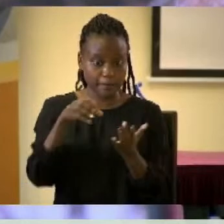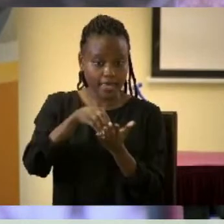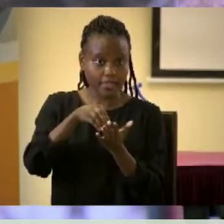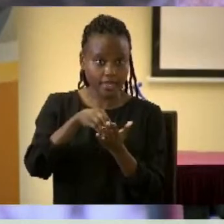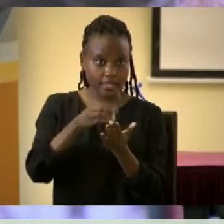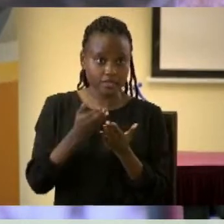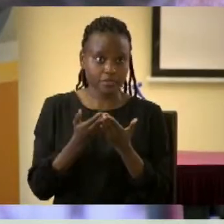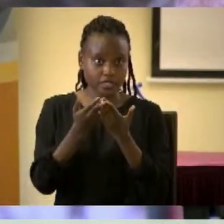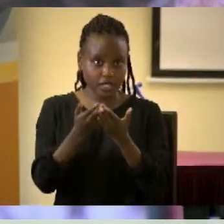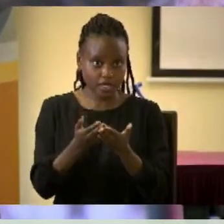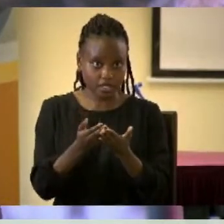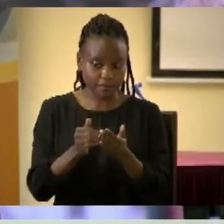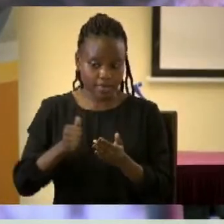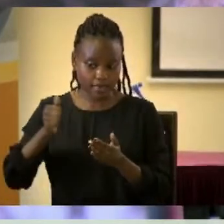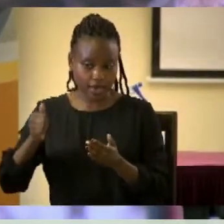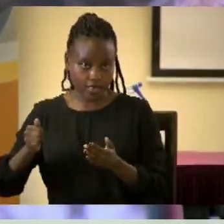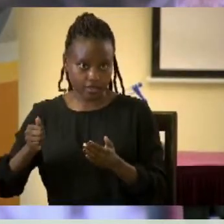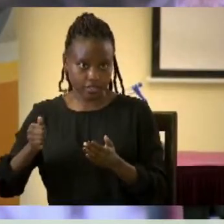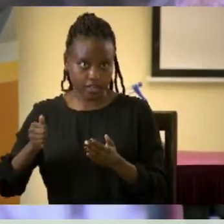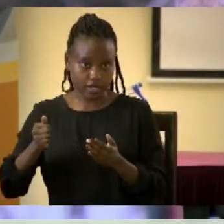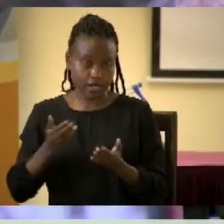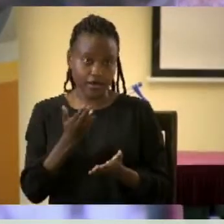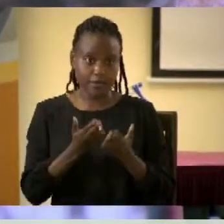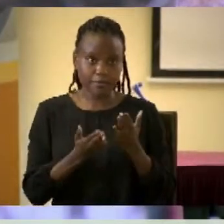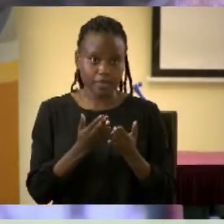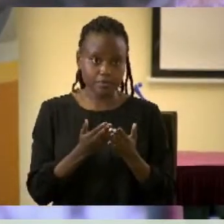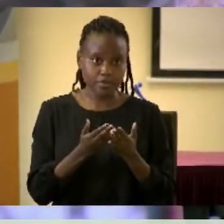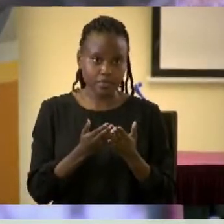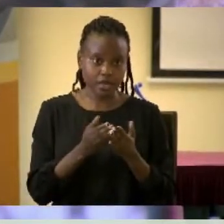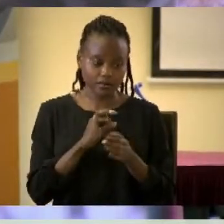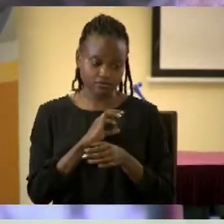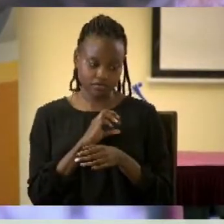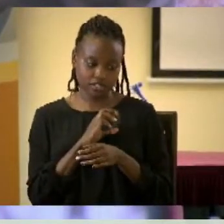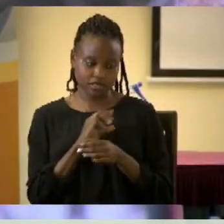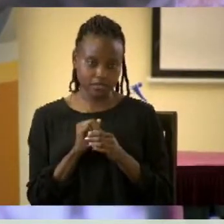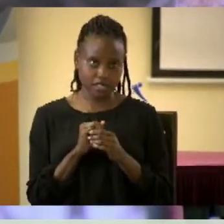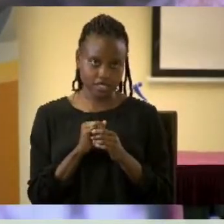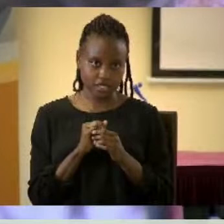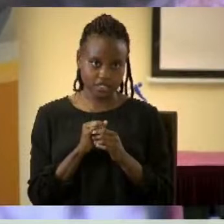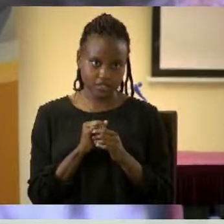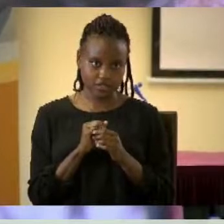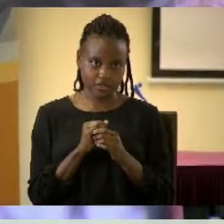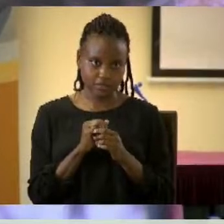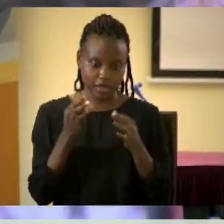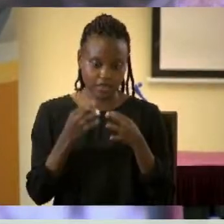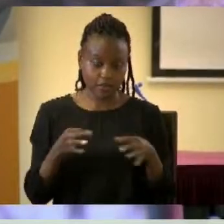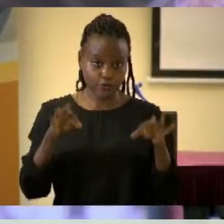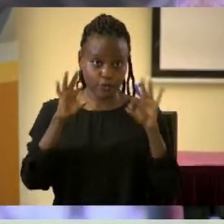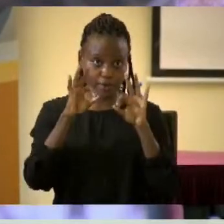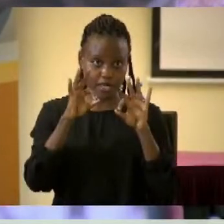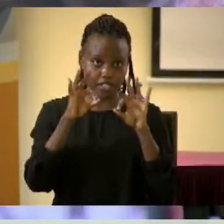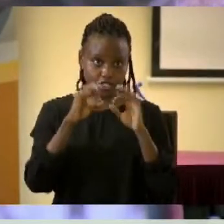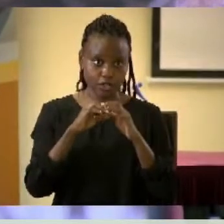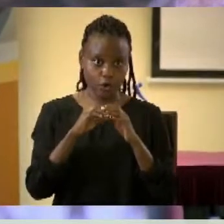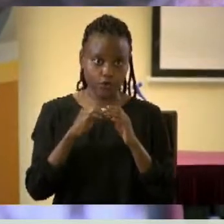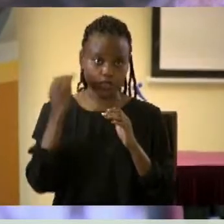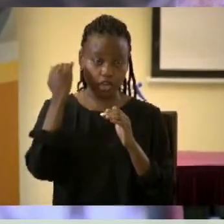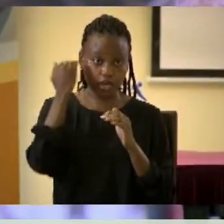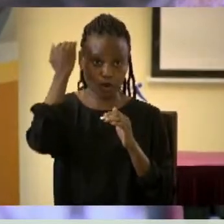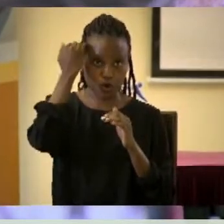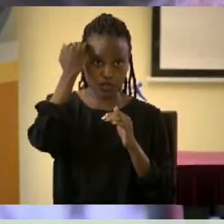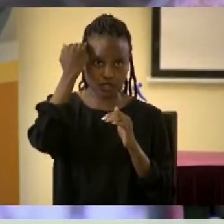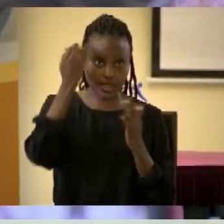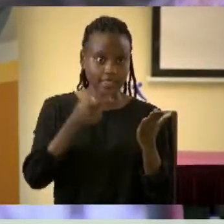the opposing side. They may be intimidated even just by the formality of the courts, the